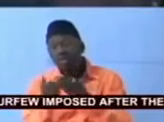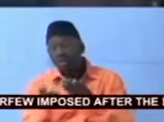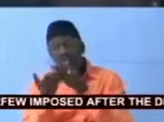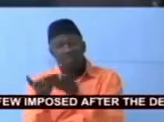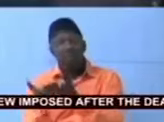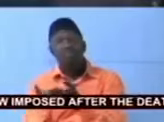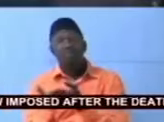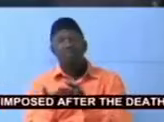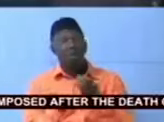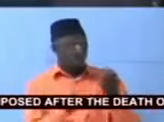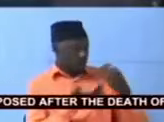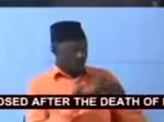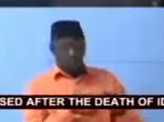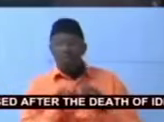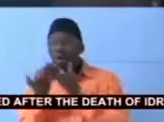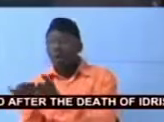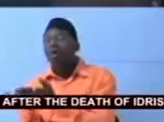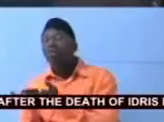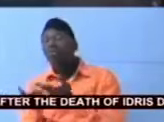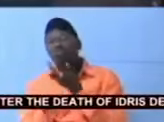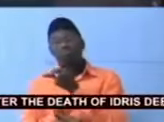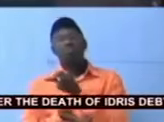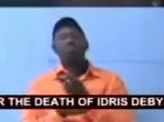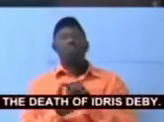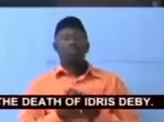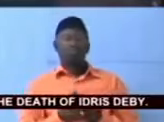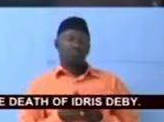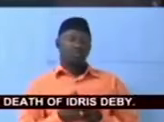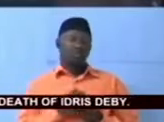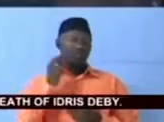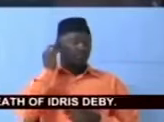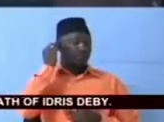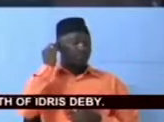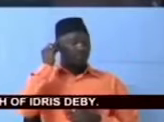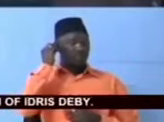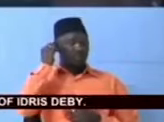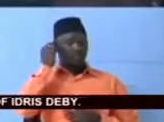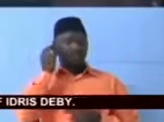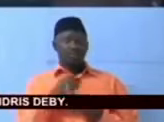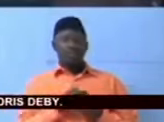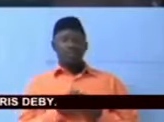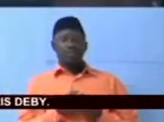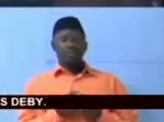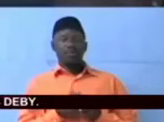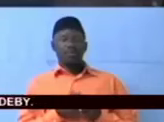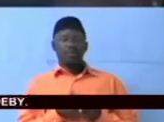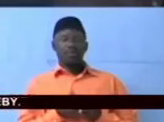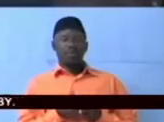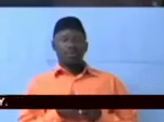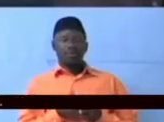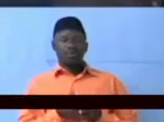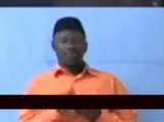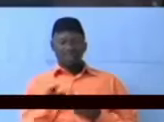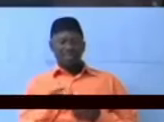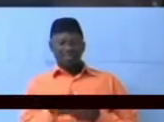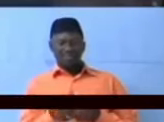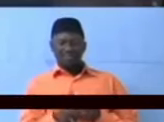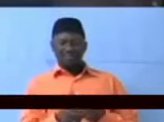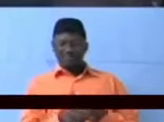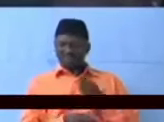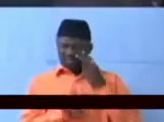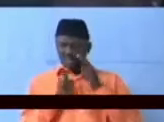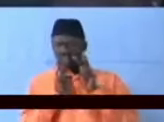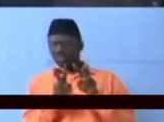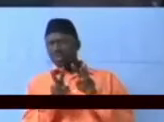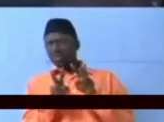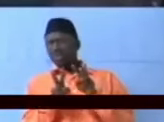lenen they seem to be worried about the message even the defense counsel was really worried about the message dafa melni dal ñu ngi jaxlé won nak